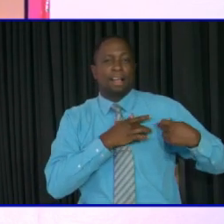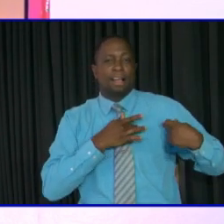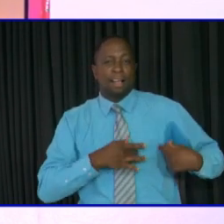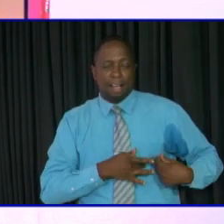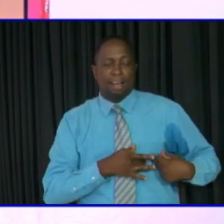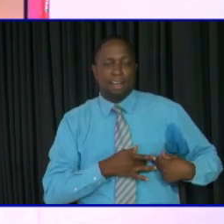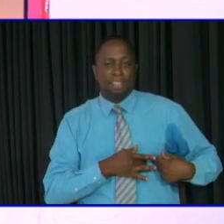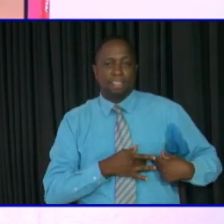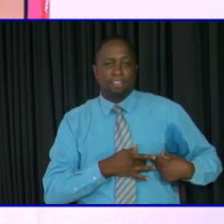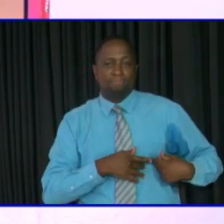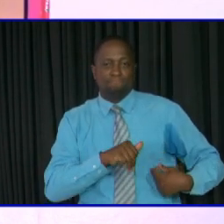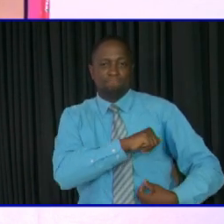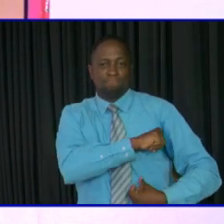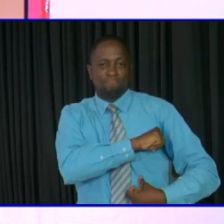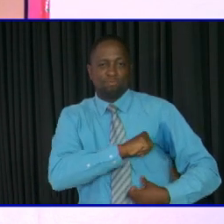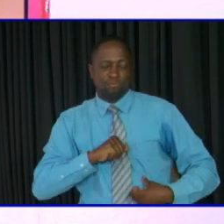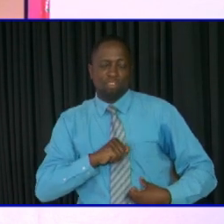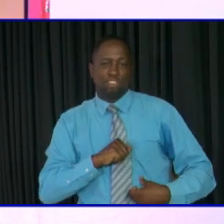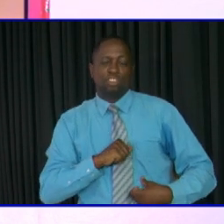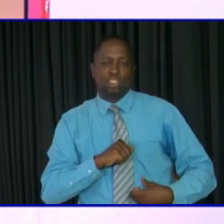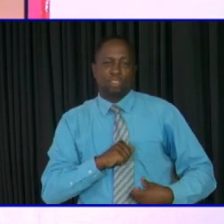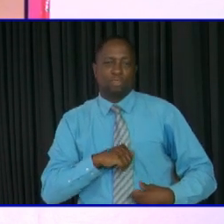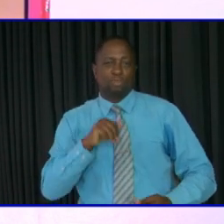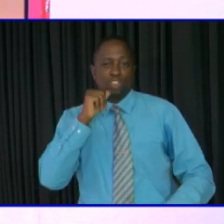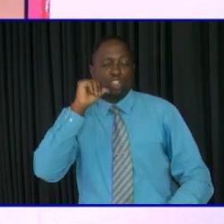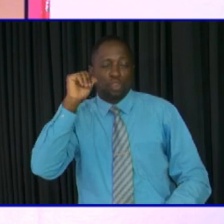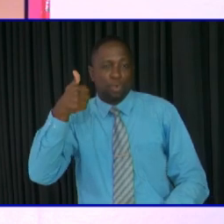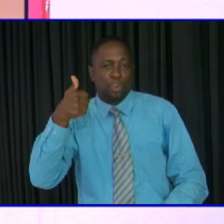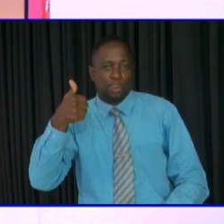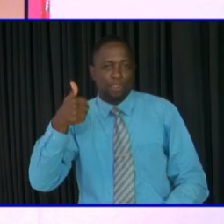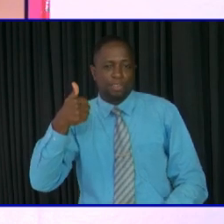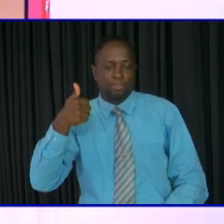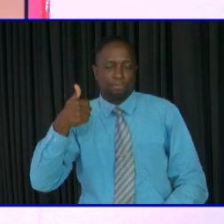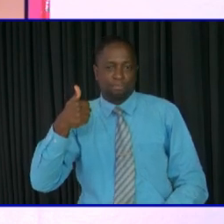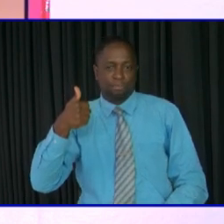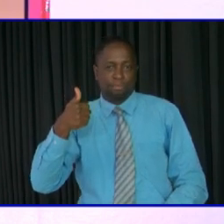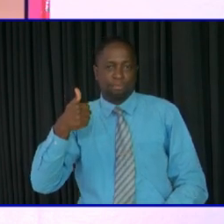Alexa will be doing a surgery.